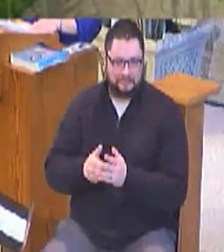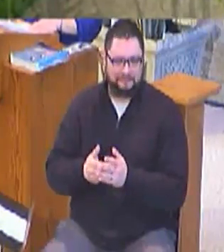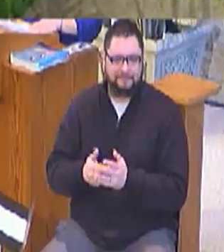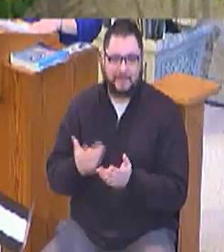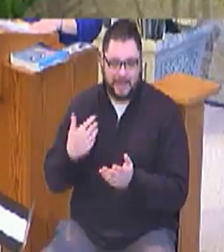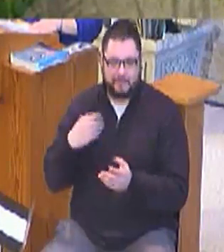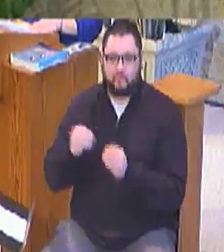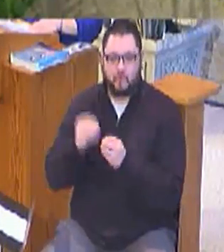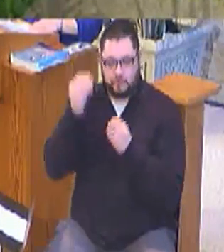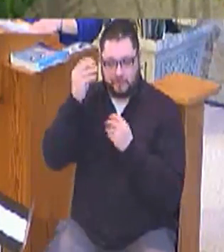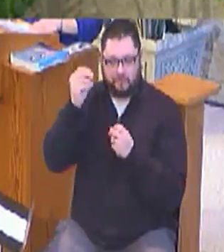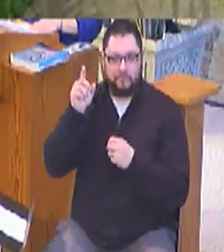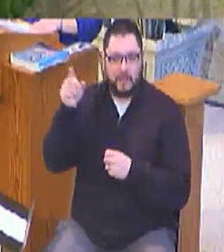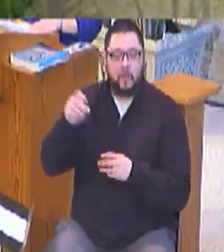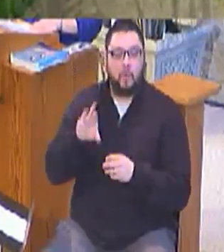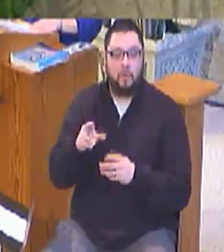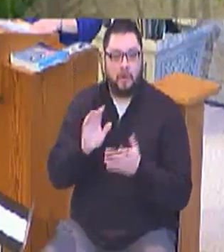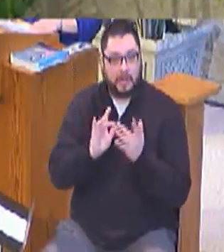or online.